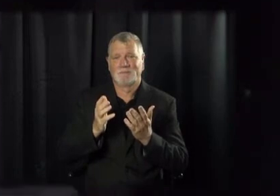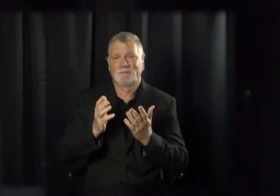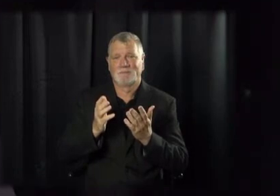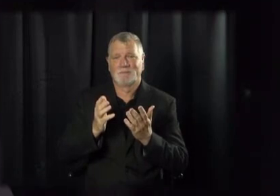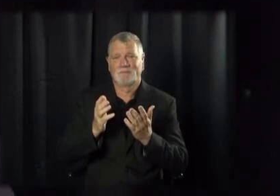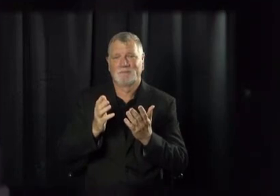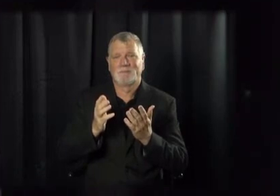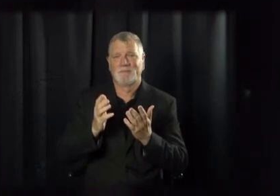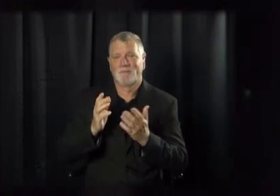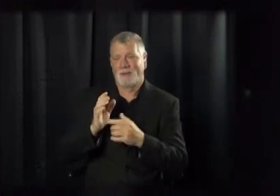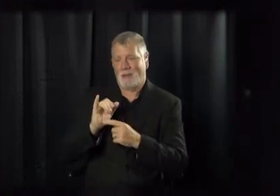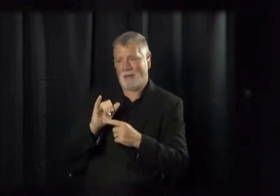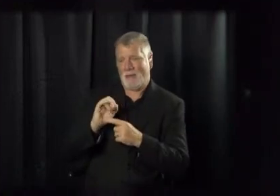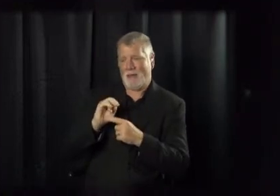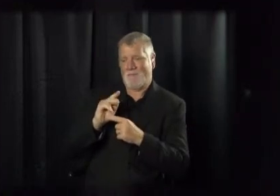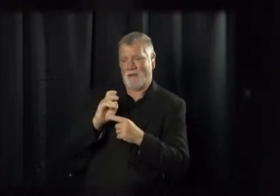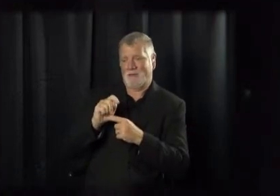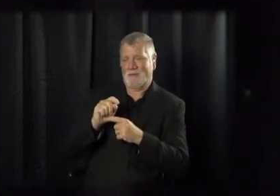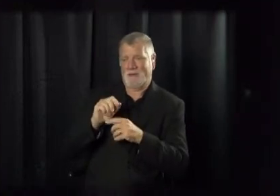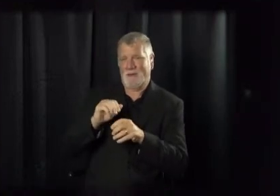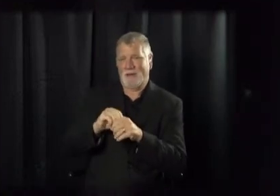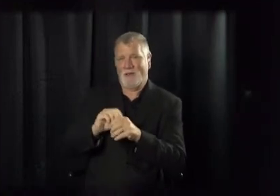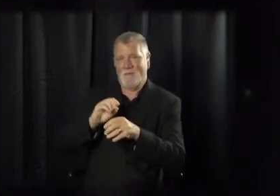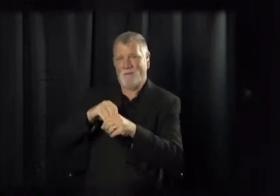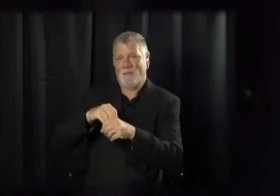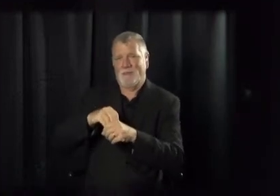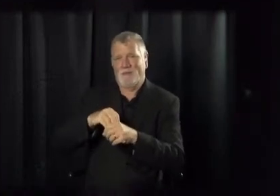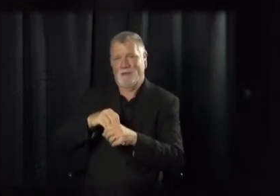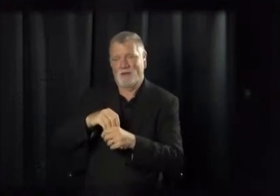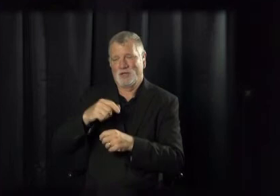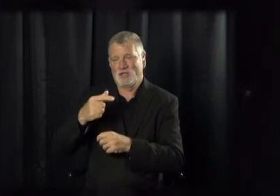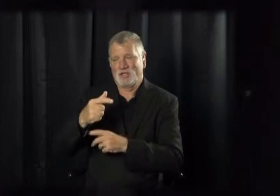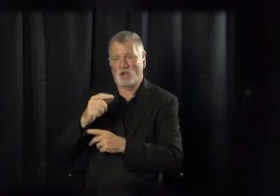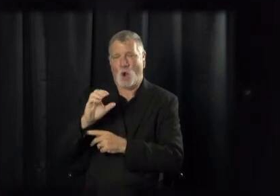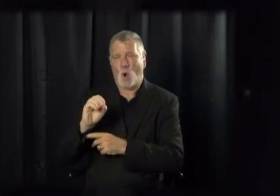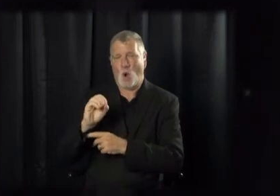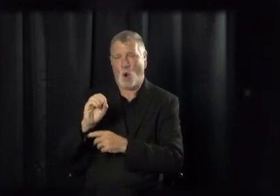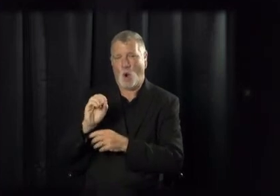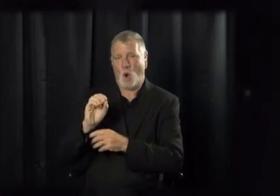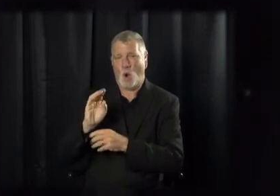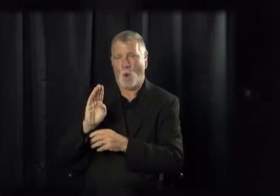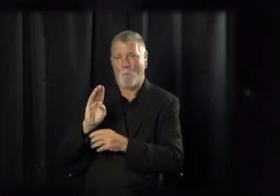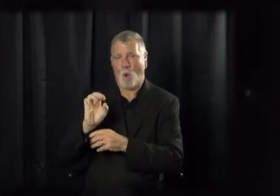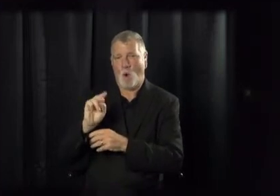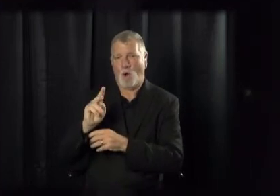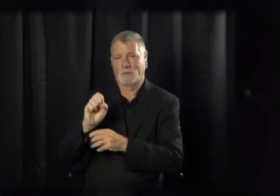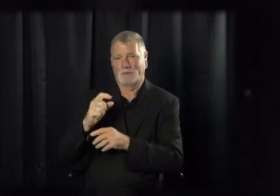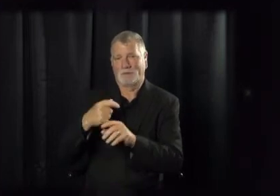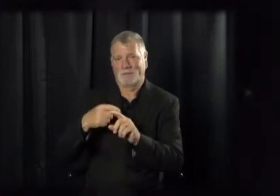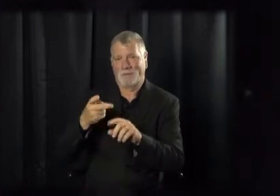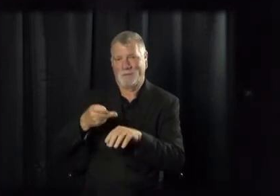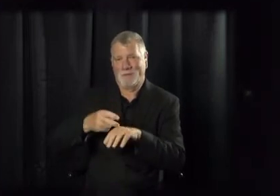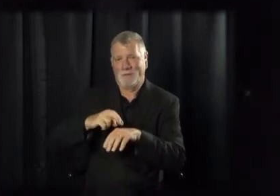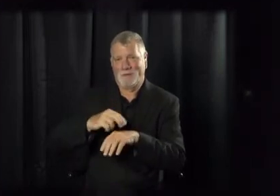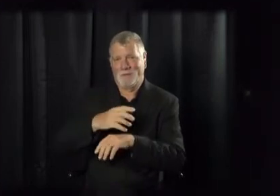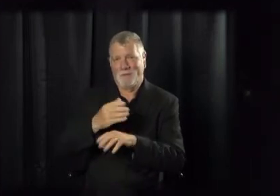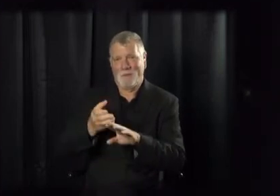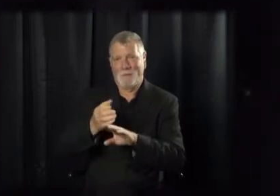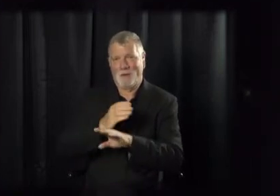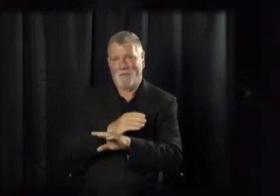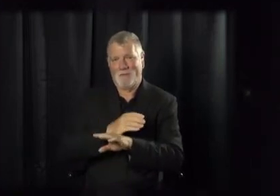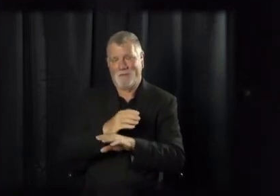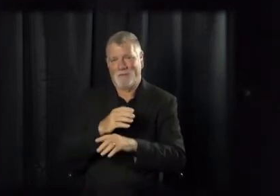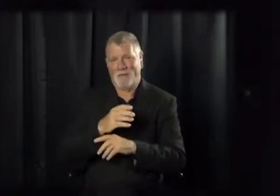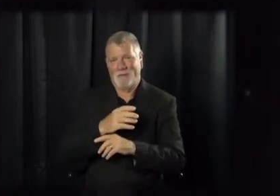basically invest in general obligation bonds and other bond instruments of the government of Puerto Rico